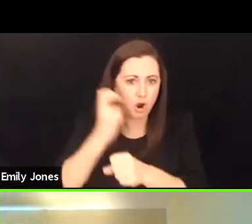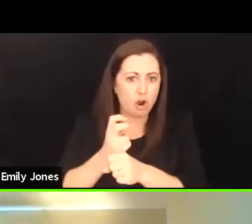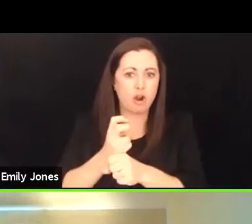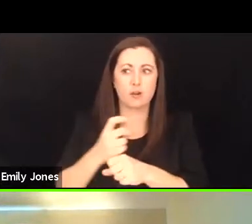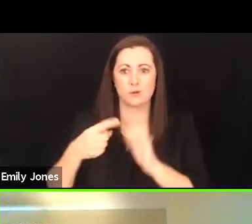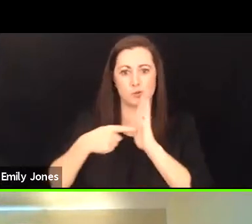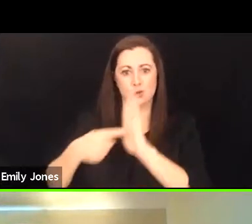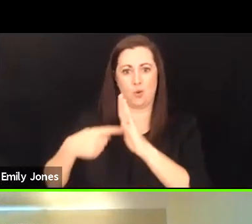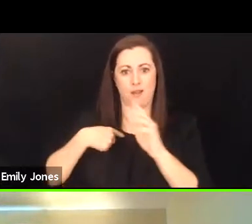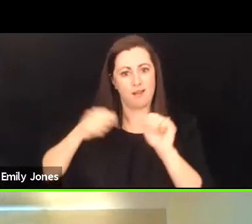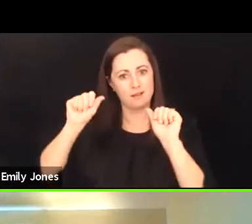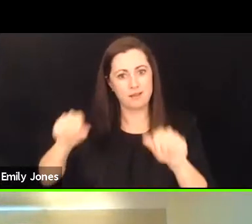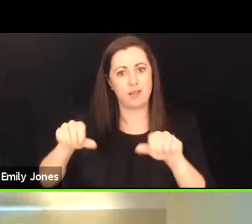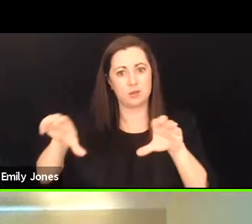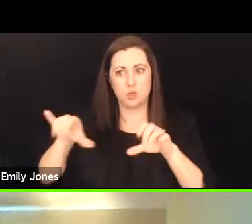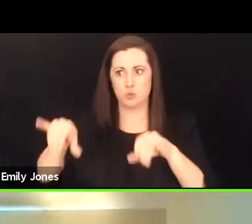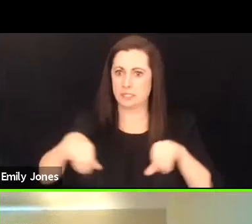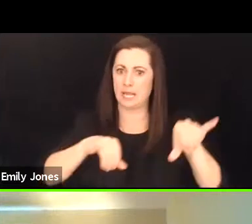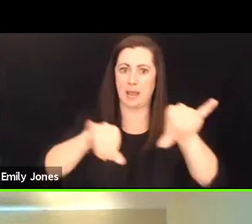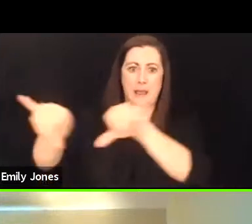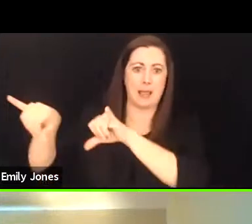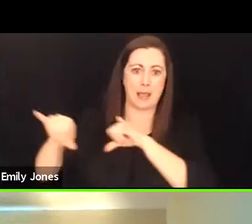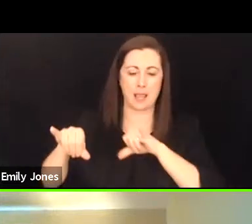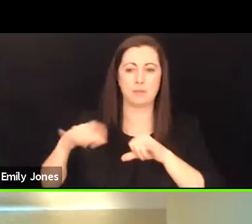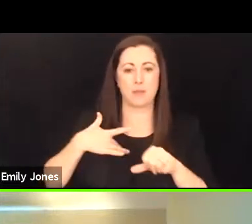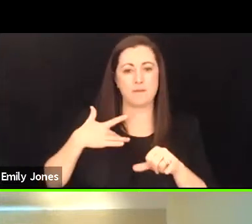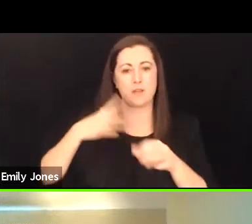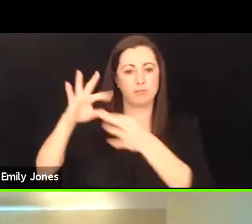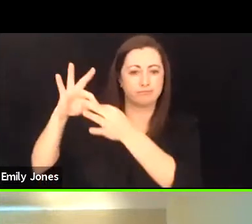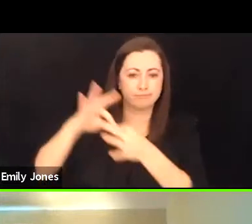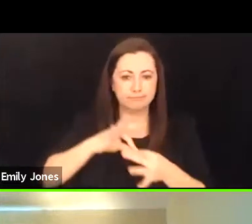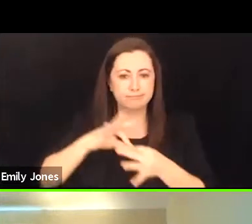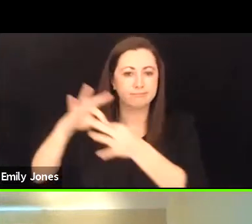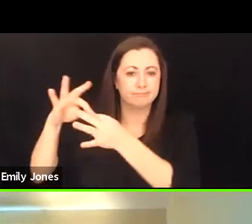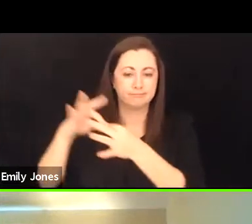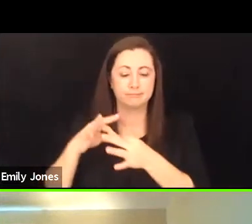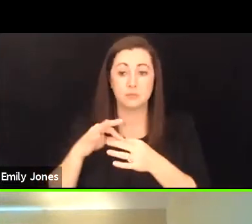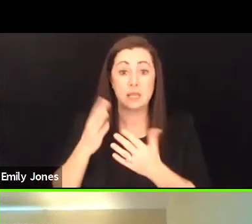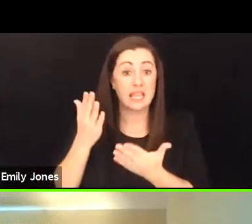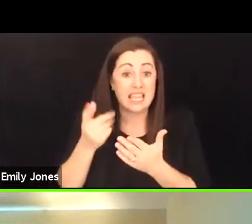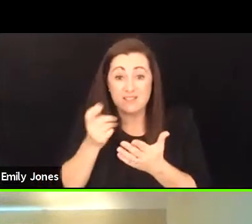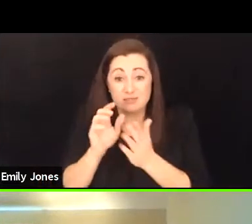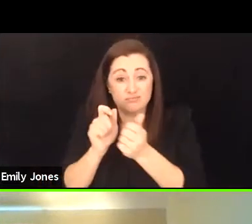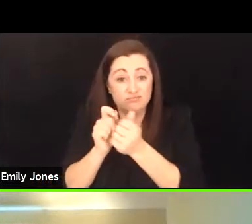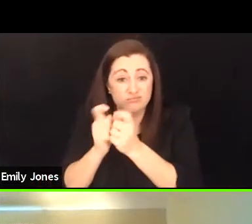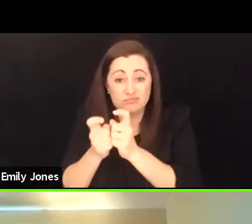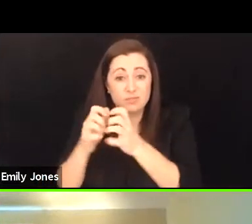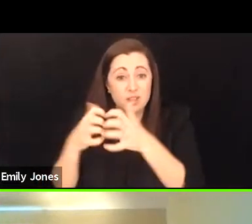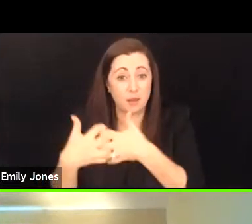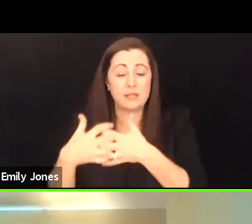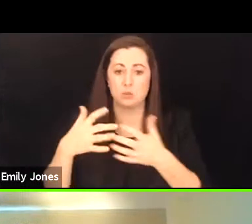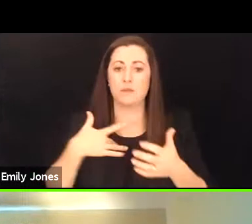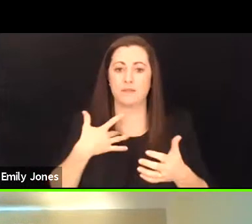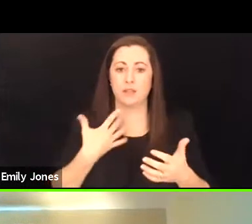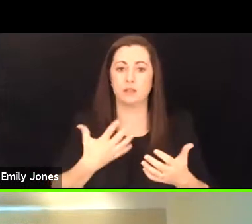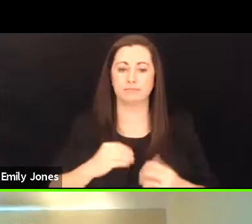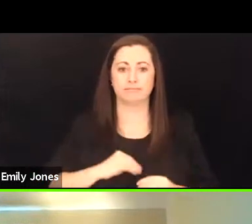capable. So it's going to be a very symbiotic relationship if, you know, even small accommodations are made.